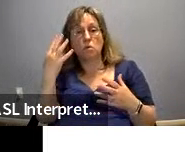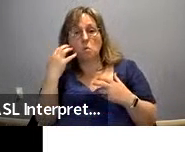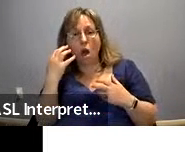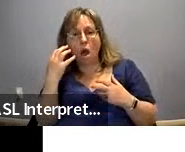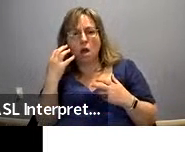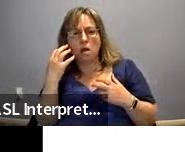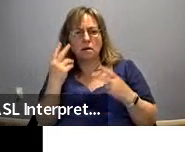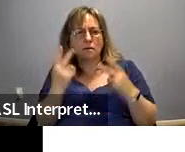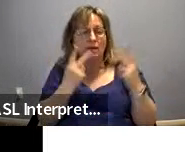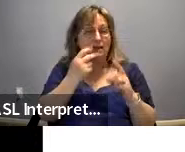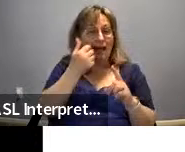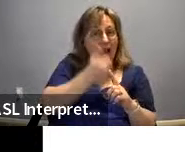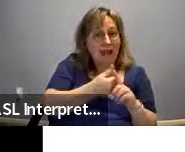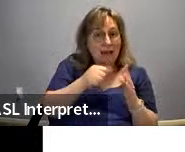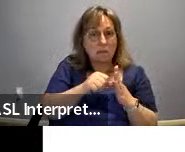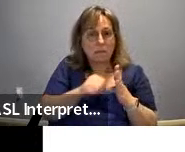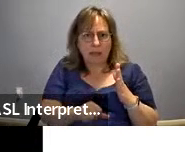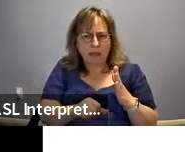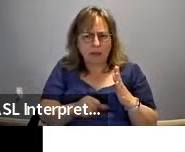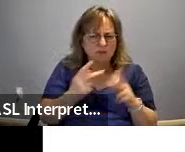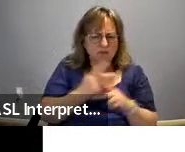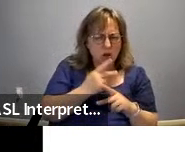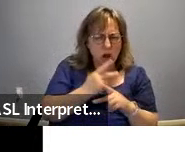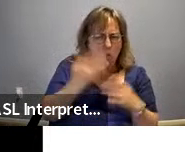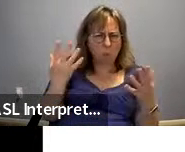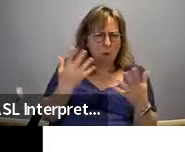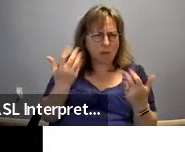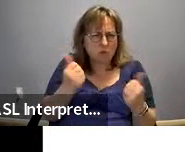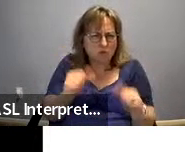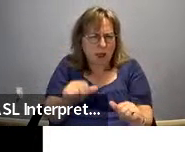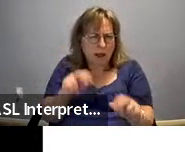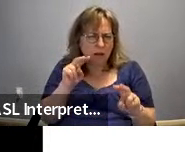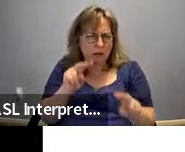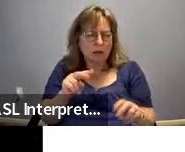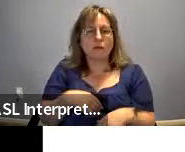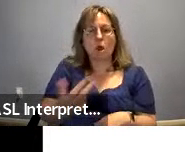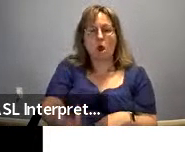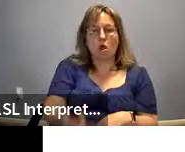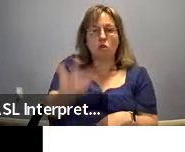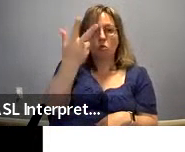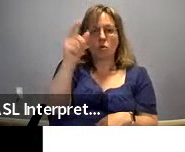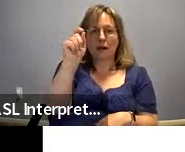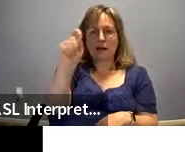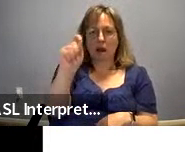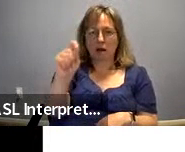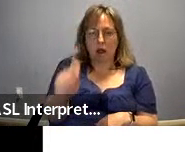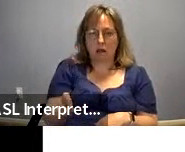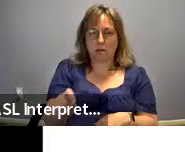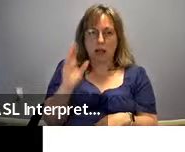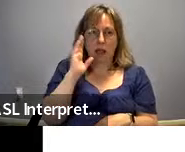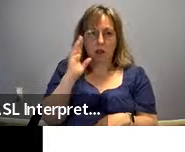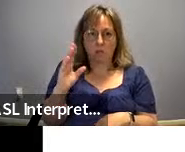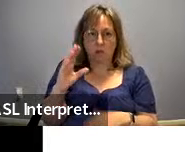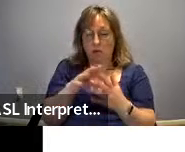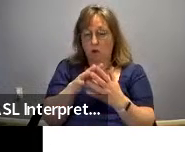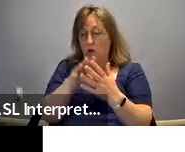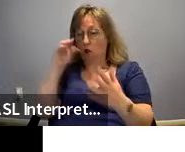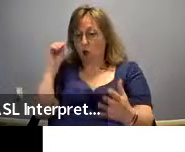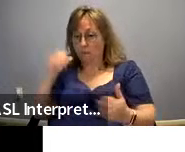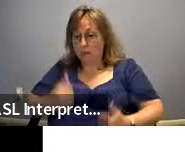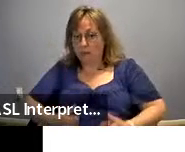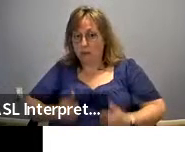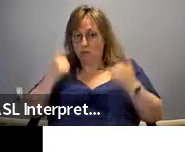what the student was seeing or trying to see, you can tap on the three dots, and that will either copy the website address